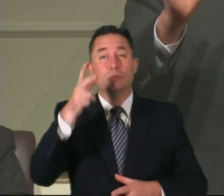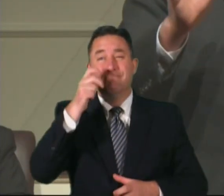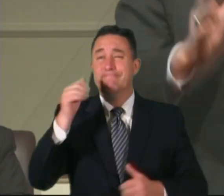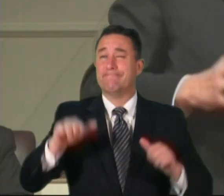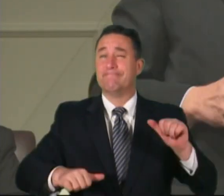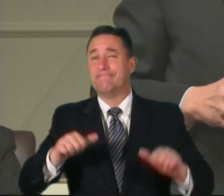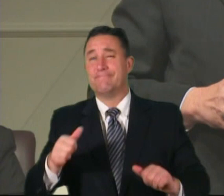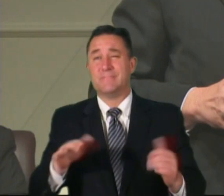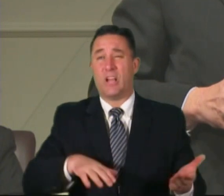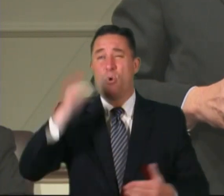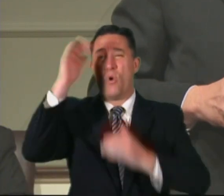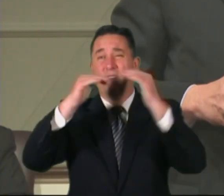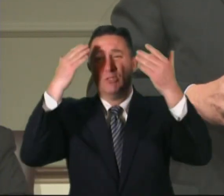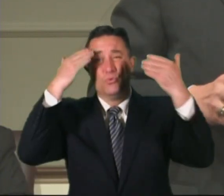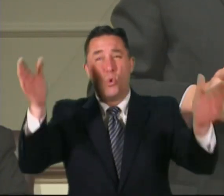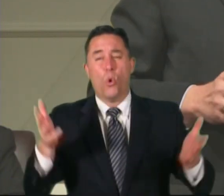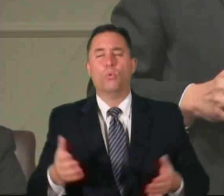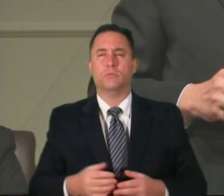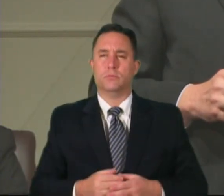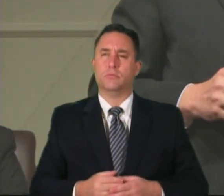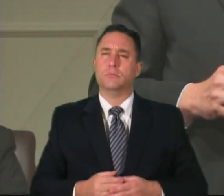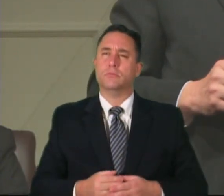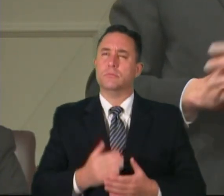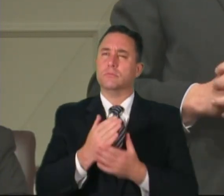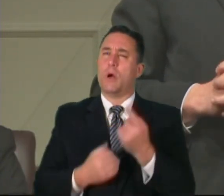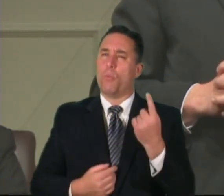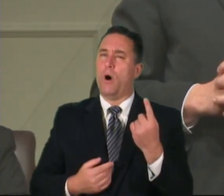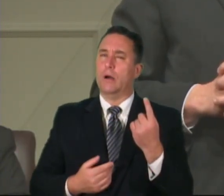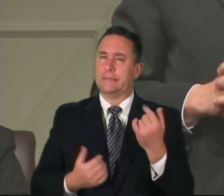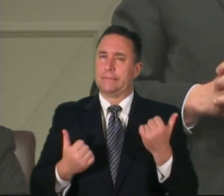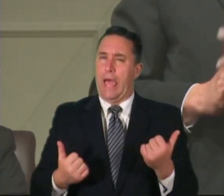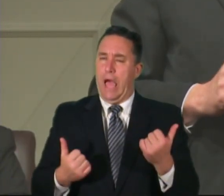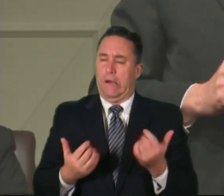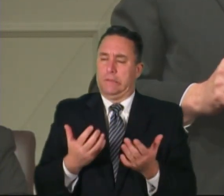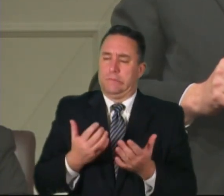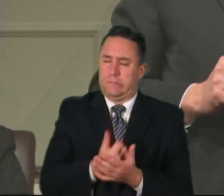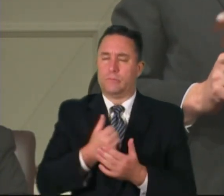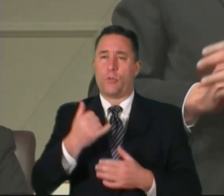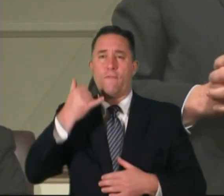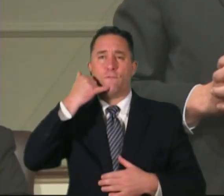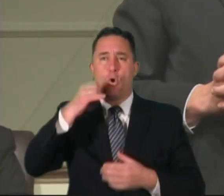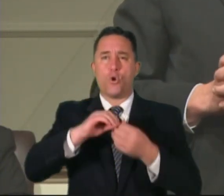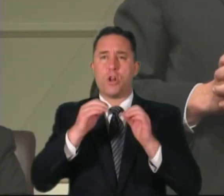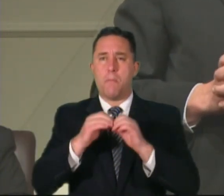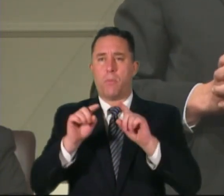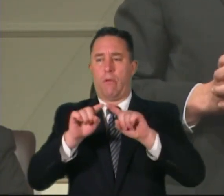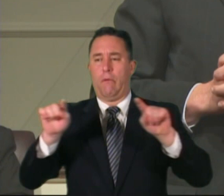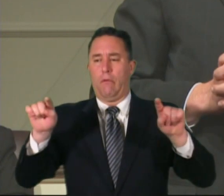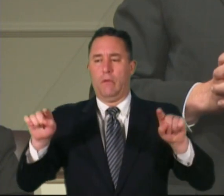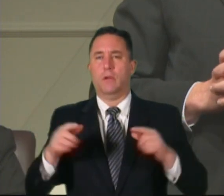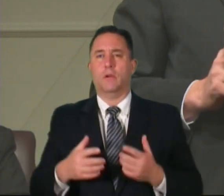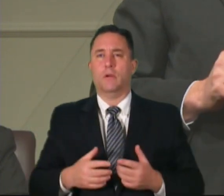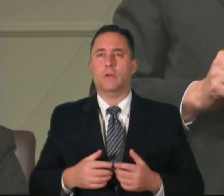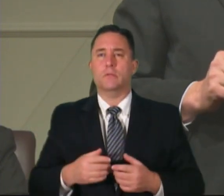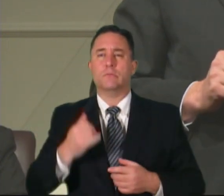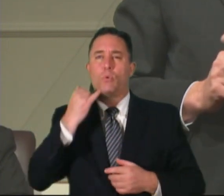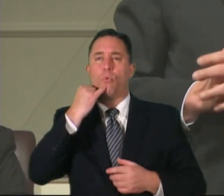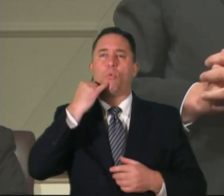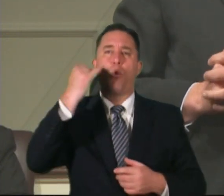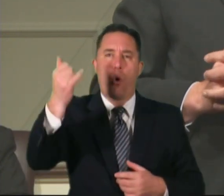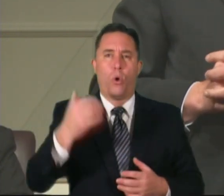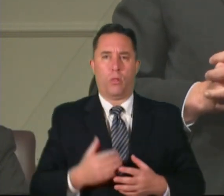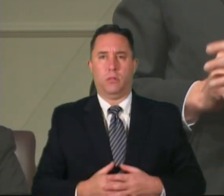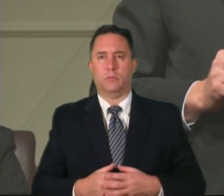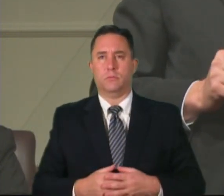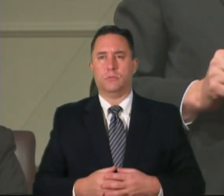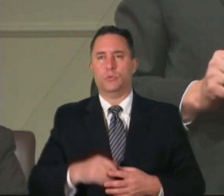If you were to die, you go to heaven. There is someone standing by right now at that phone number on your screen. You can call it,